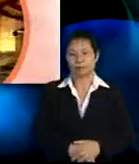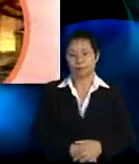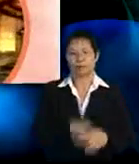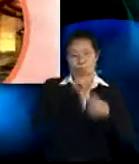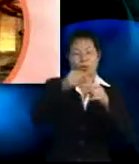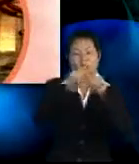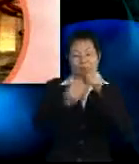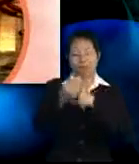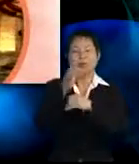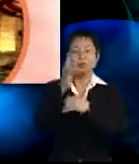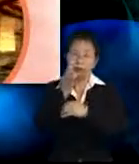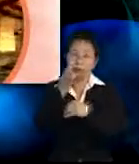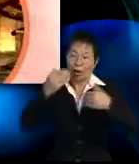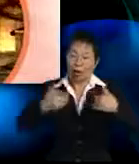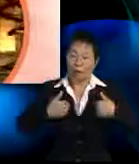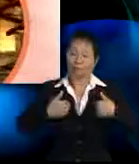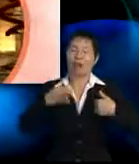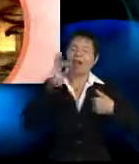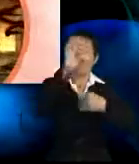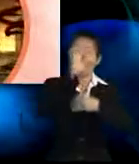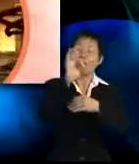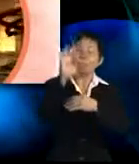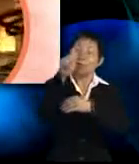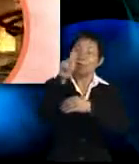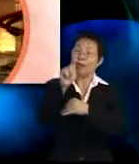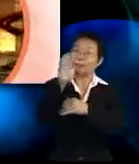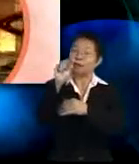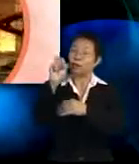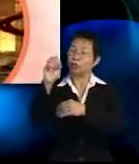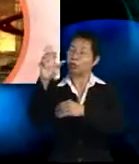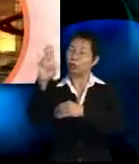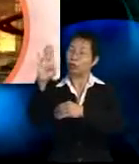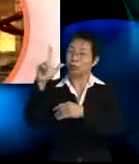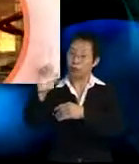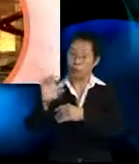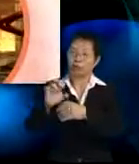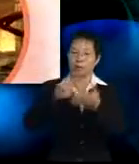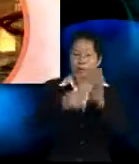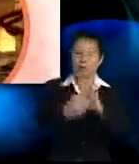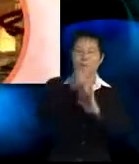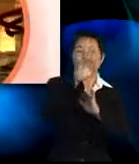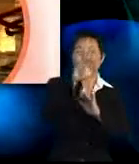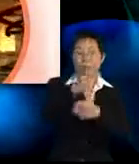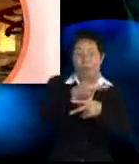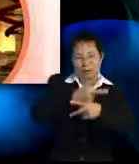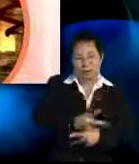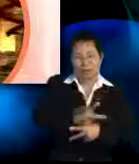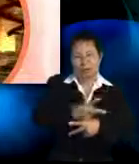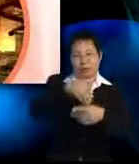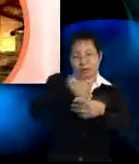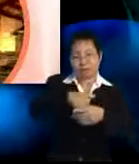When you eat foods that contain fat-soluble vitamins, the vitamins are stored in the fat tissues in your